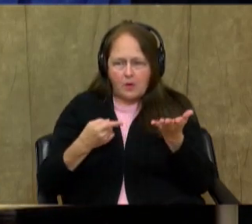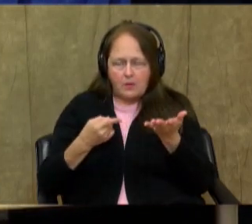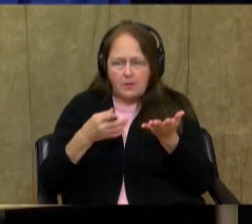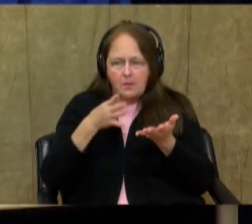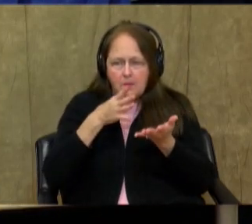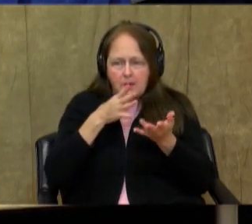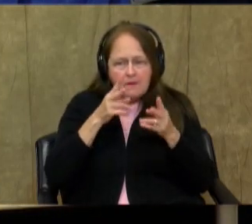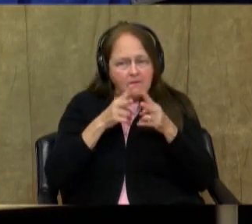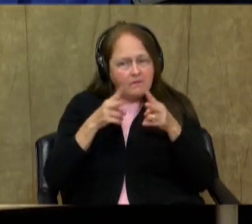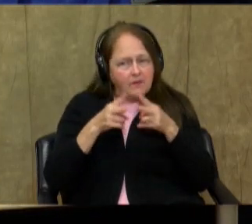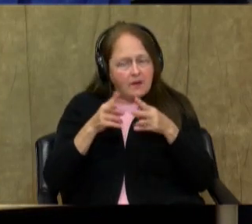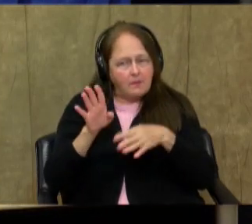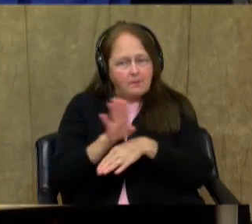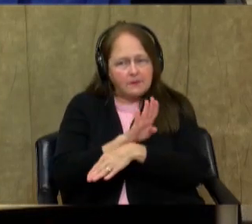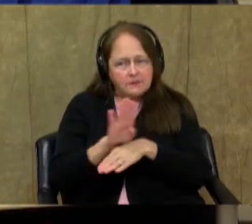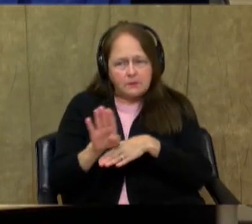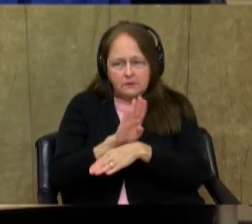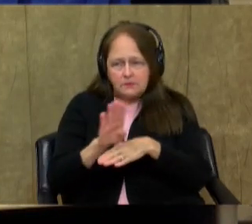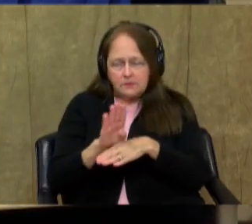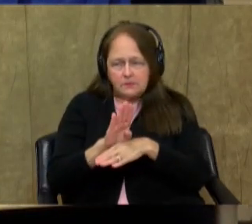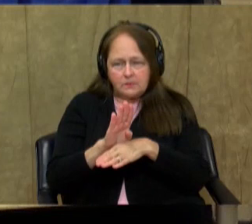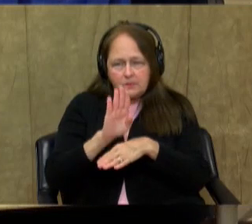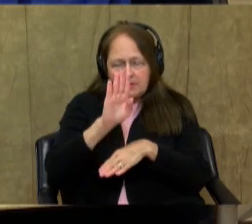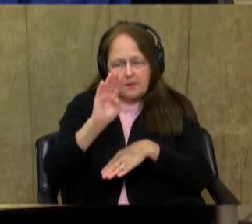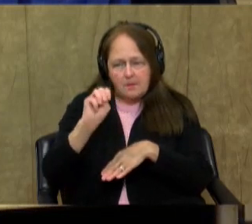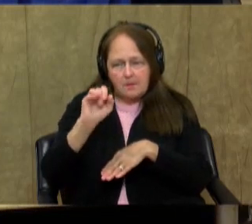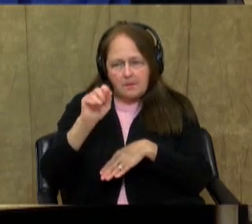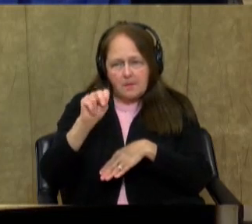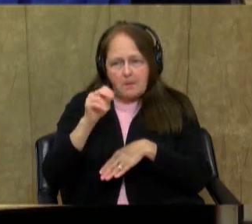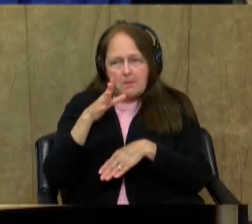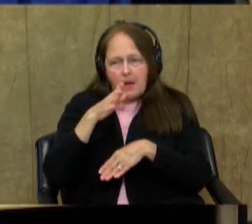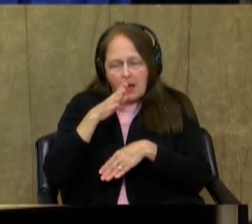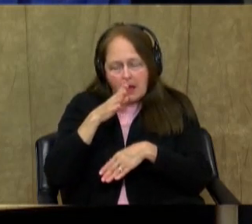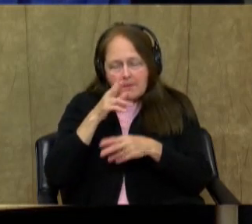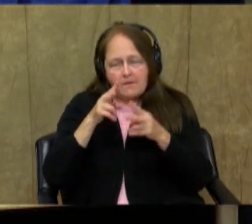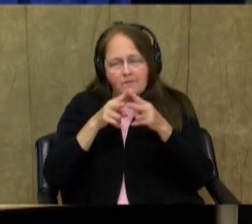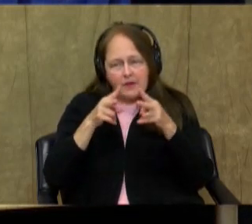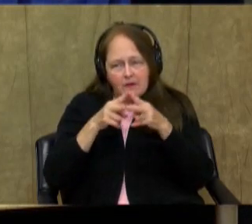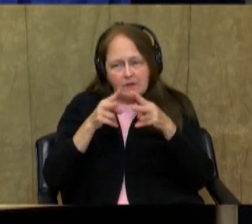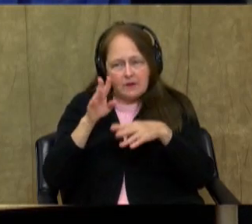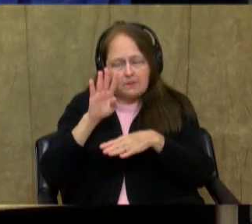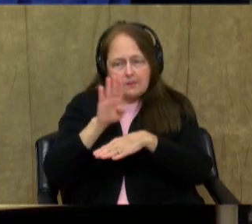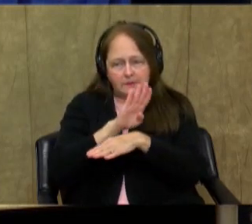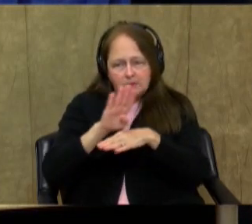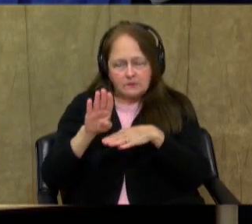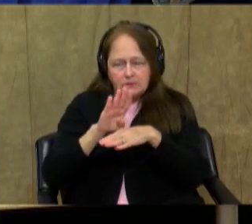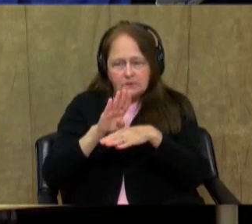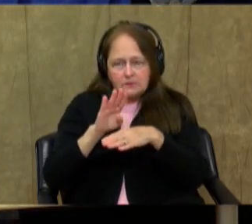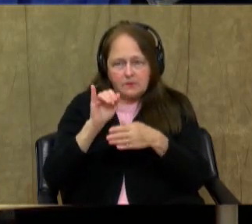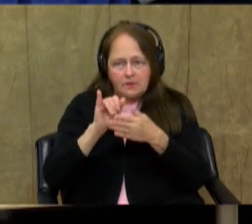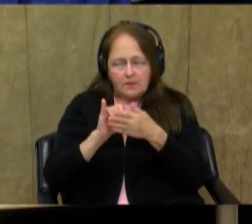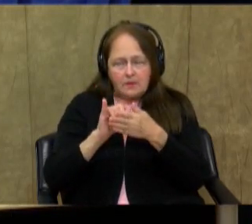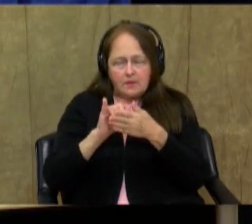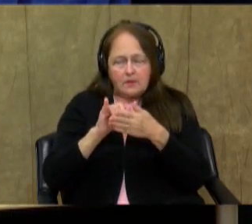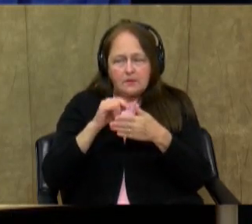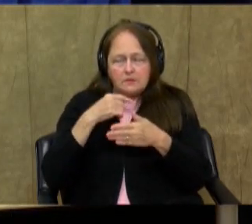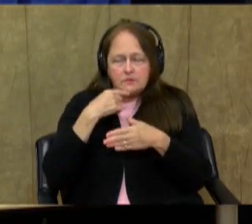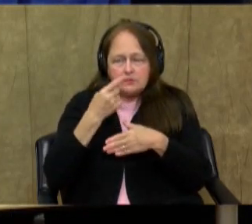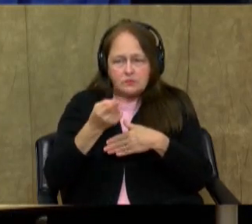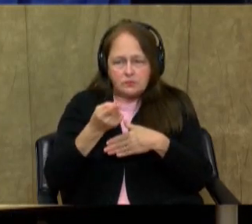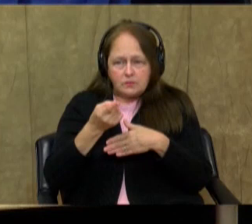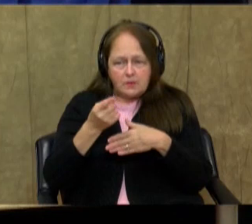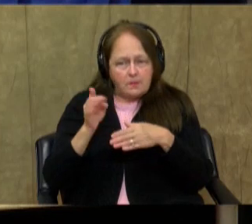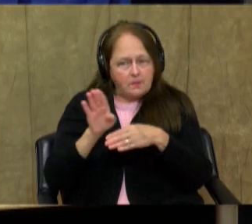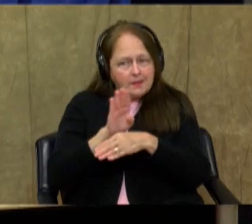Mom is very busy. She is. This is our main idea. She's busy. Now, for us to make that statement, we're stating that